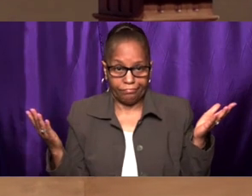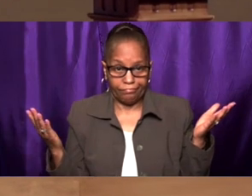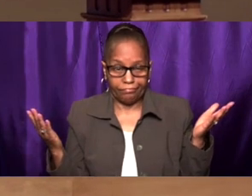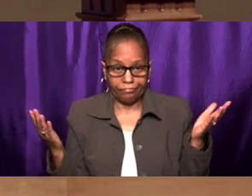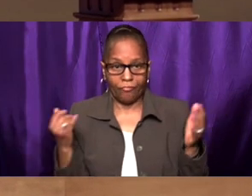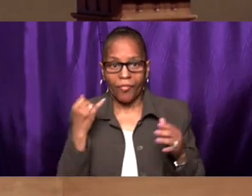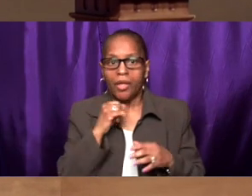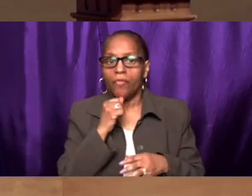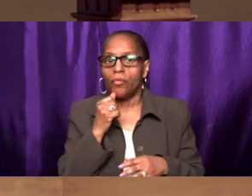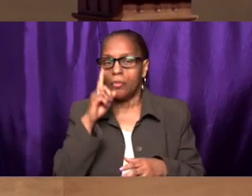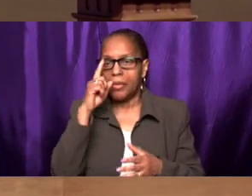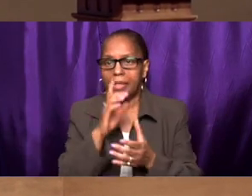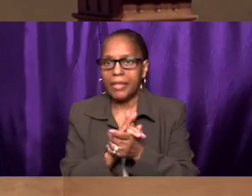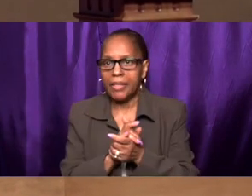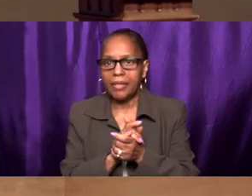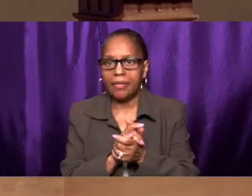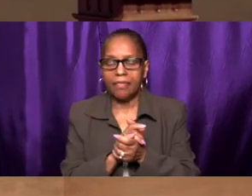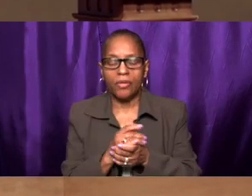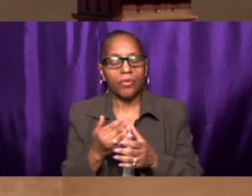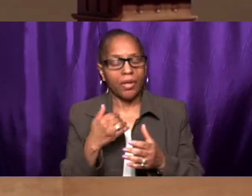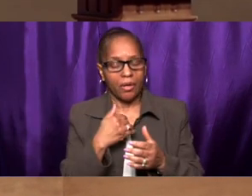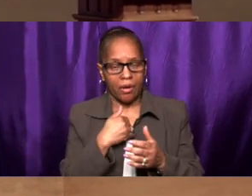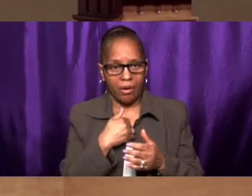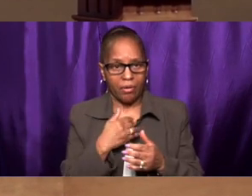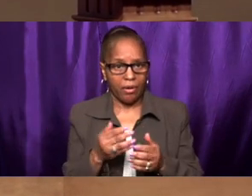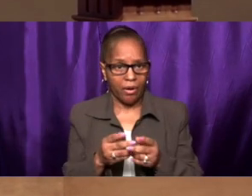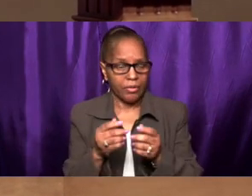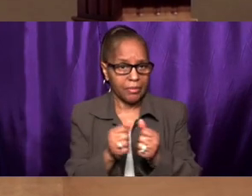But if you're going to believe even in the heart space,